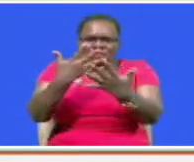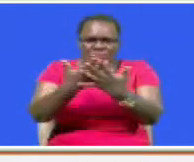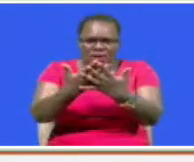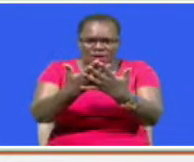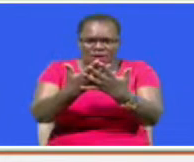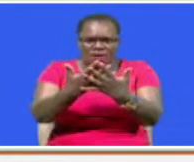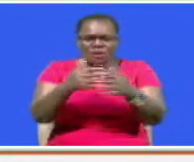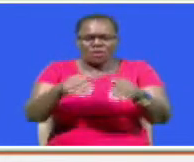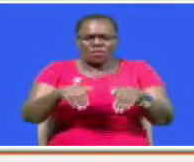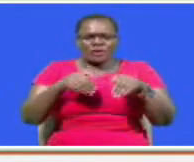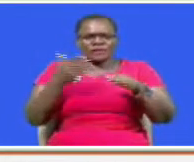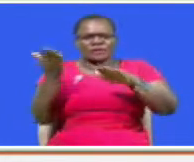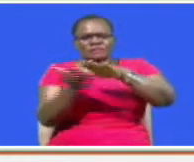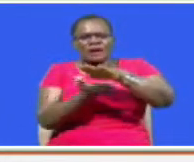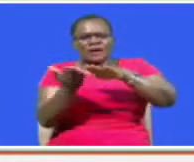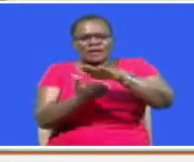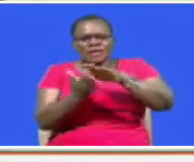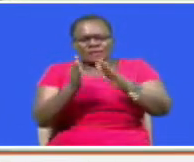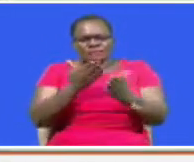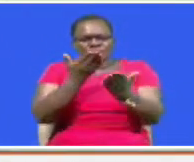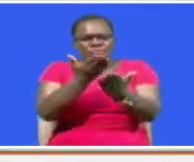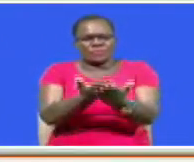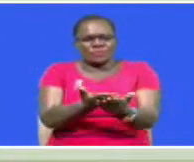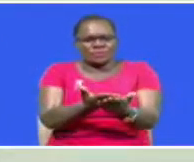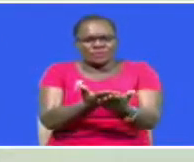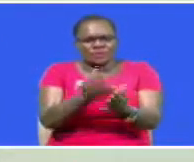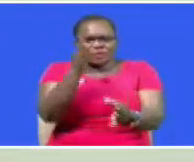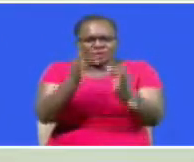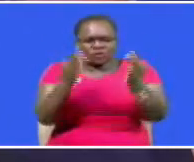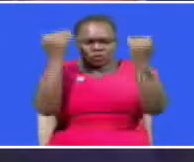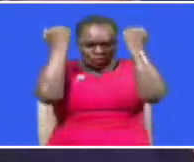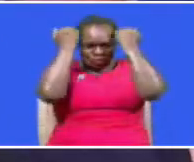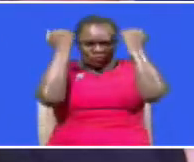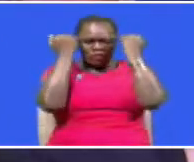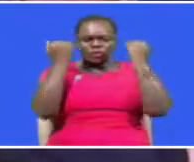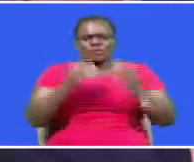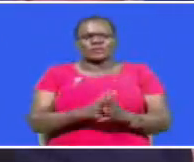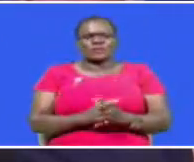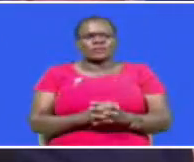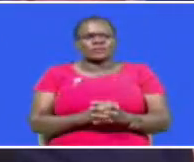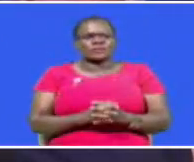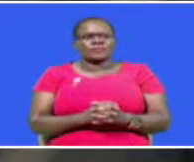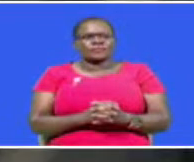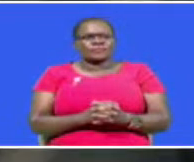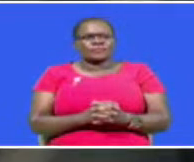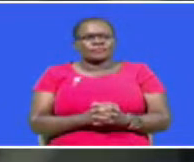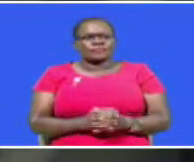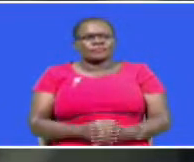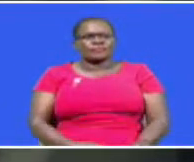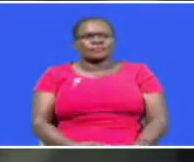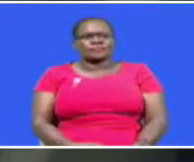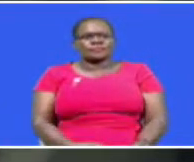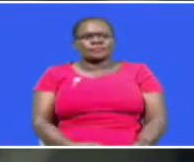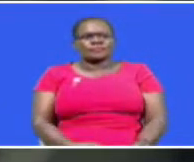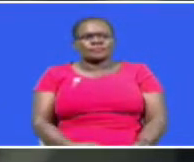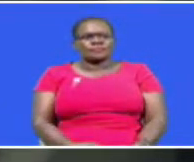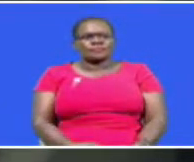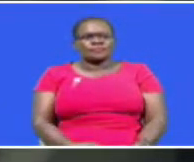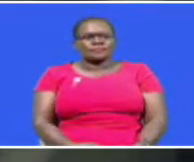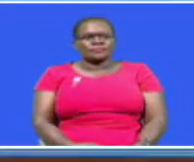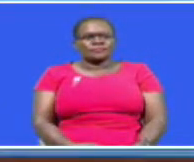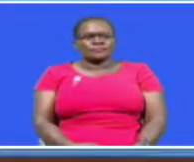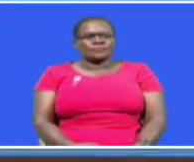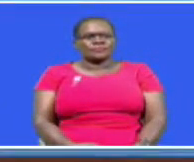custody pending the filing of their responses. That is the ruling of the court. Tobias Chanji, KTN News, Mombasa County.